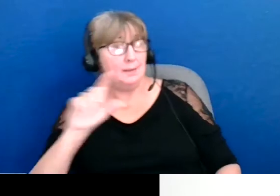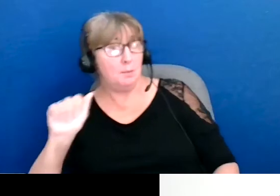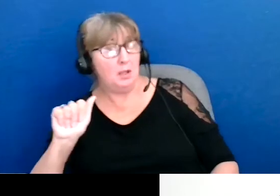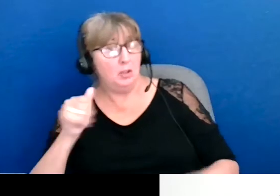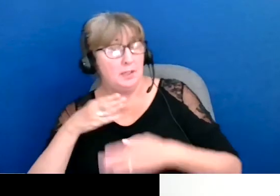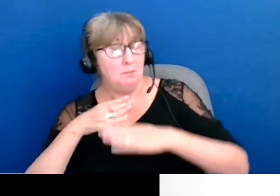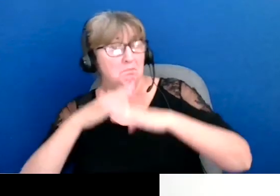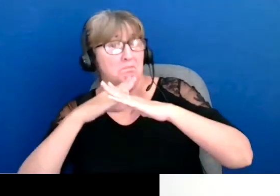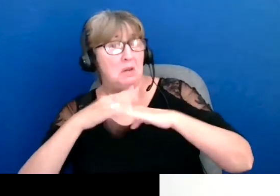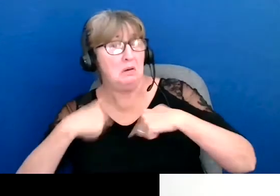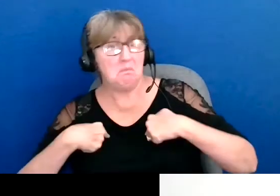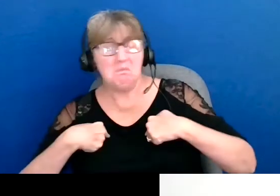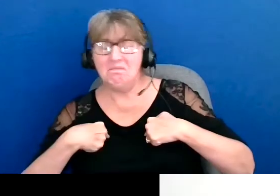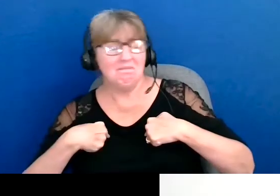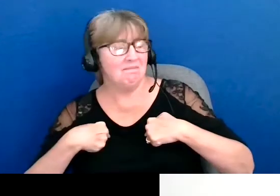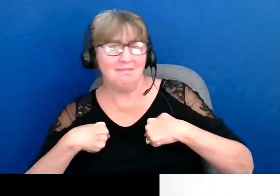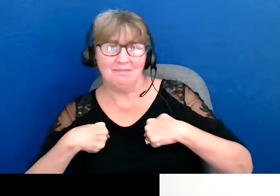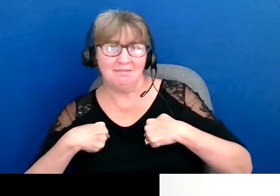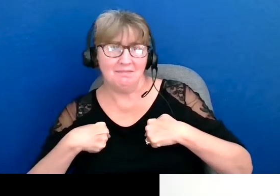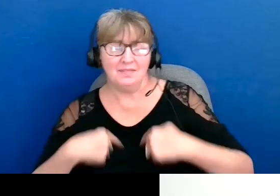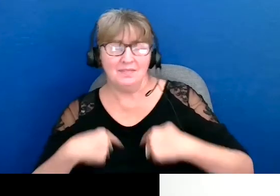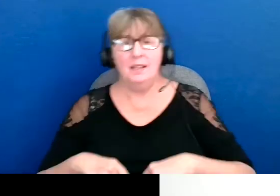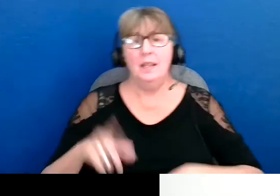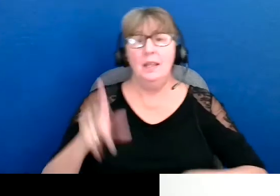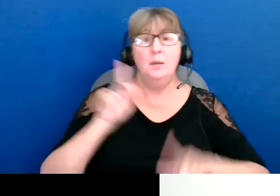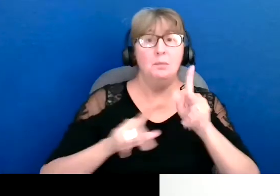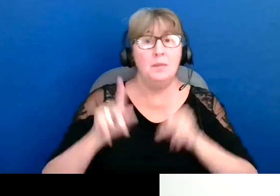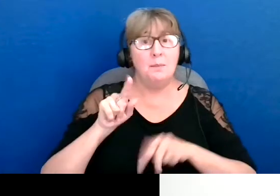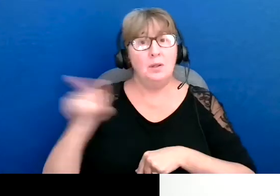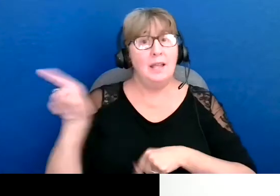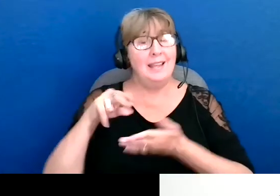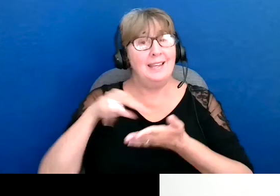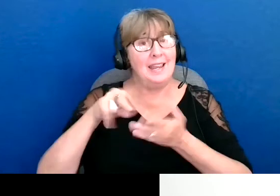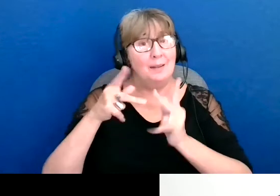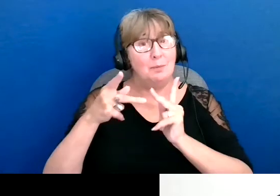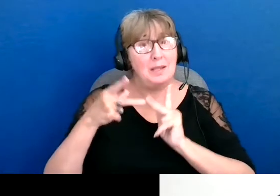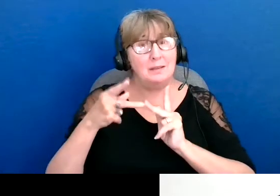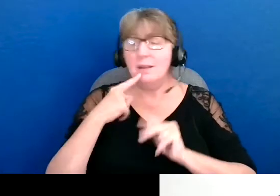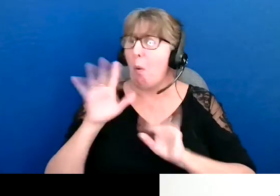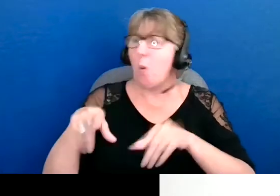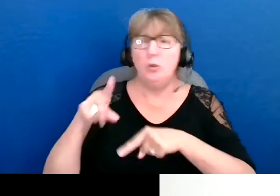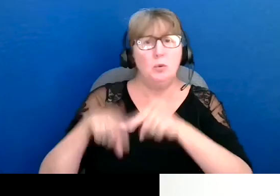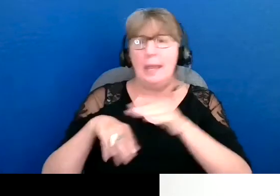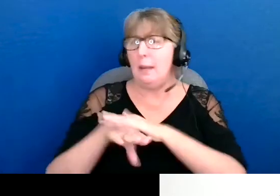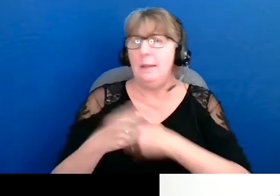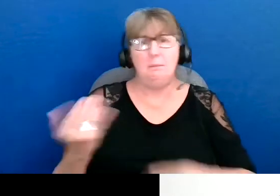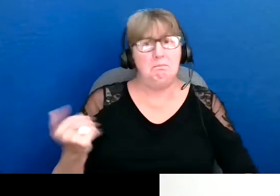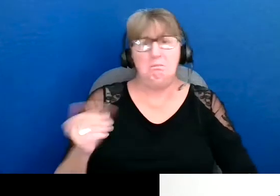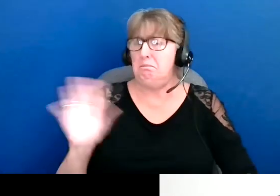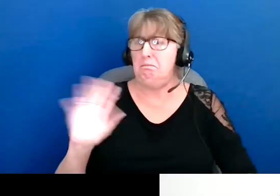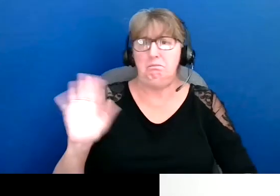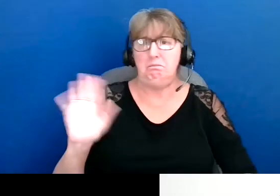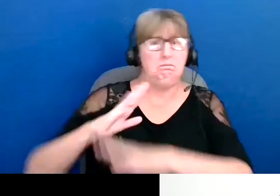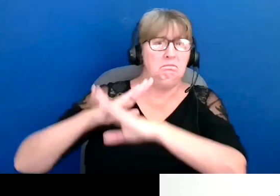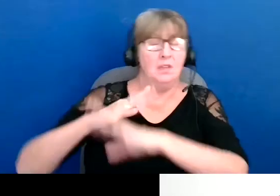barrier. I've had people at dance places say, you can't come in. And they think I